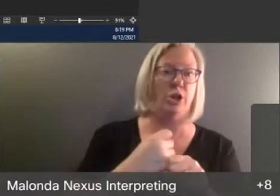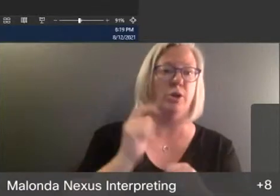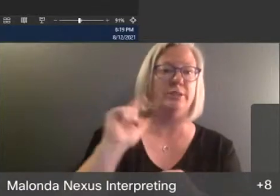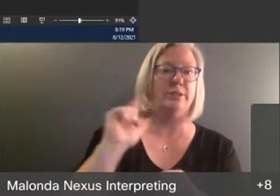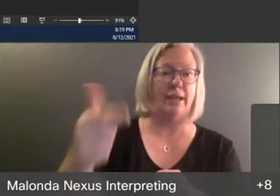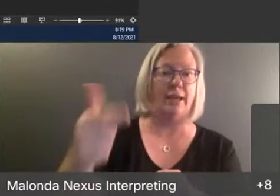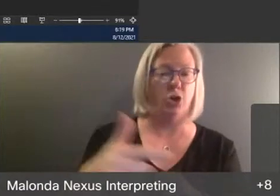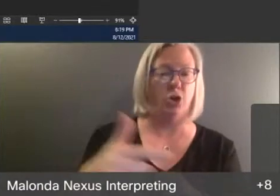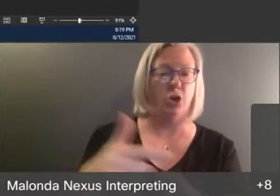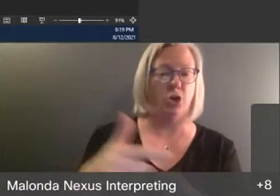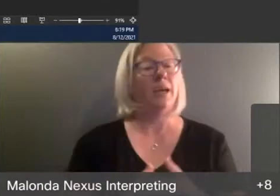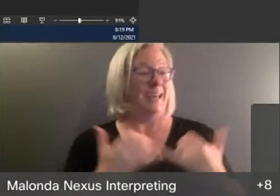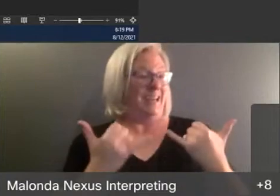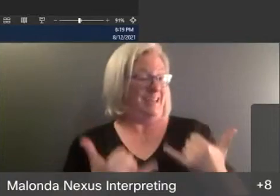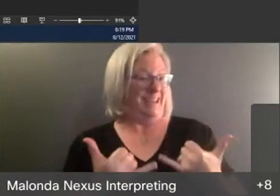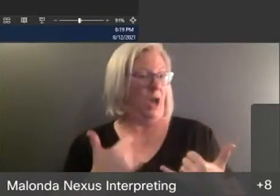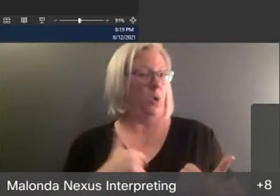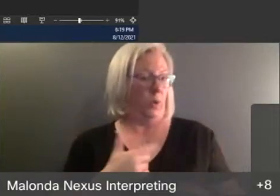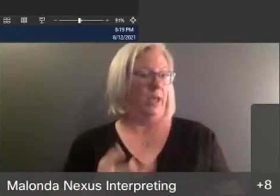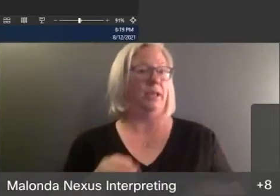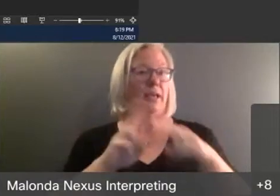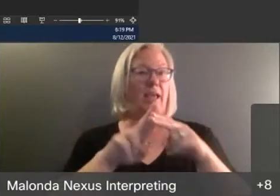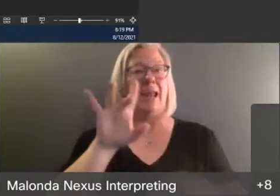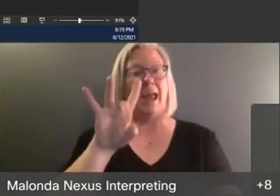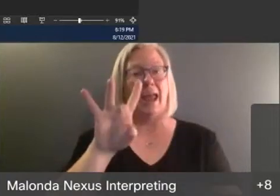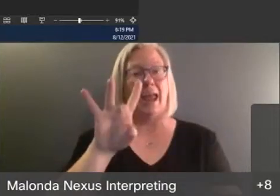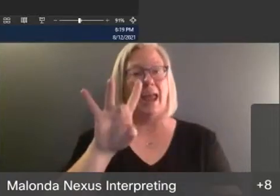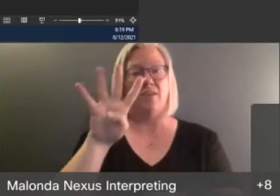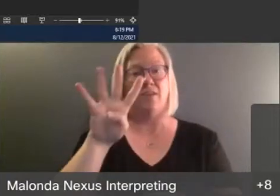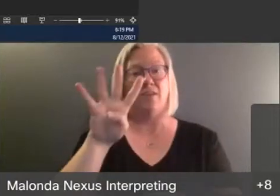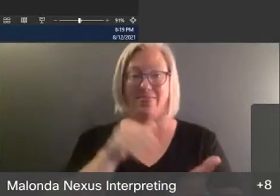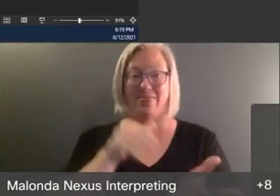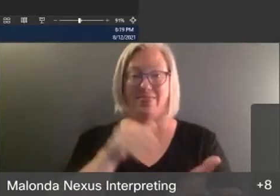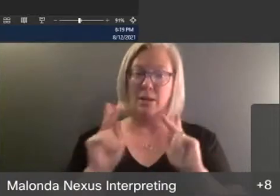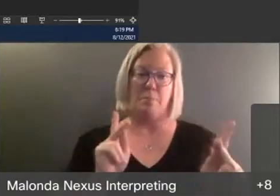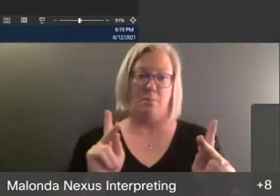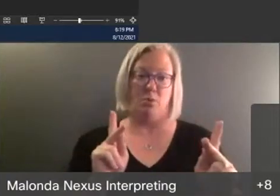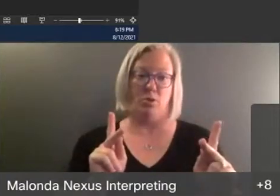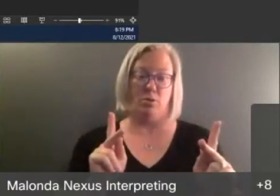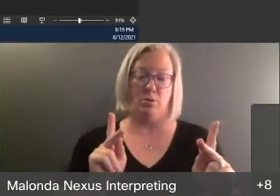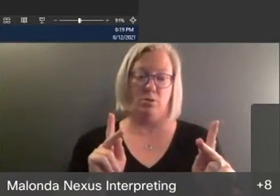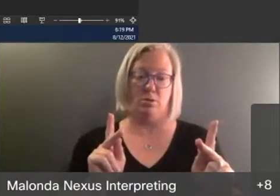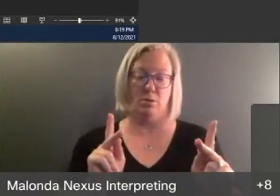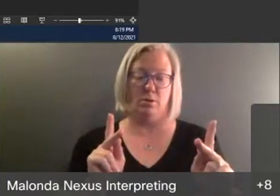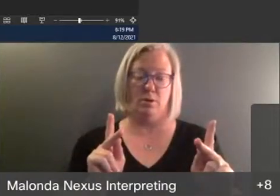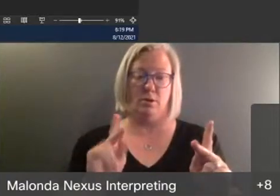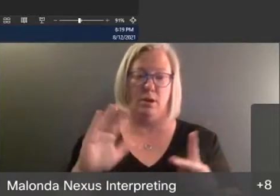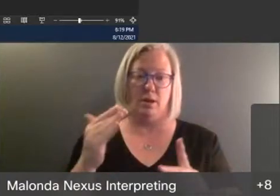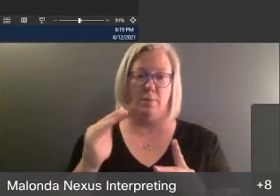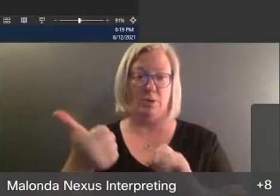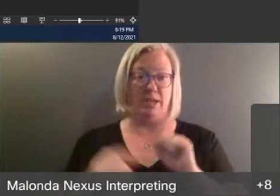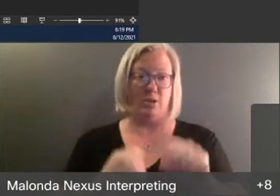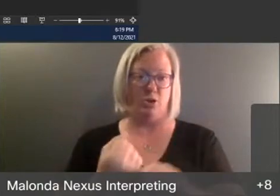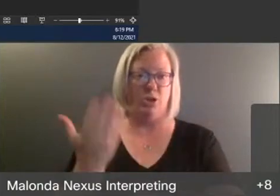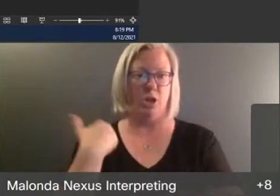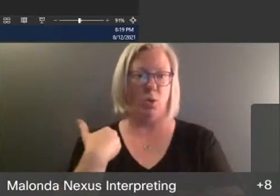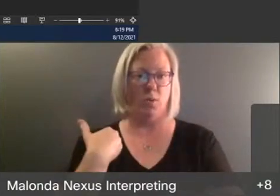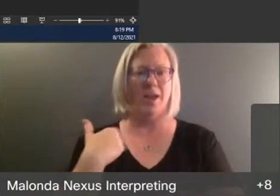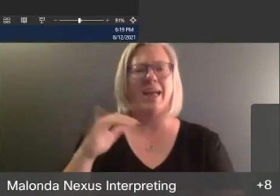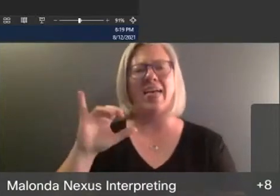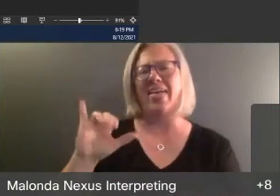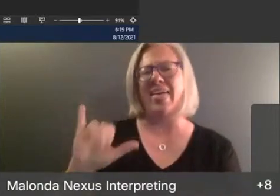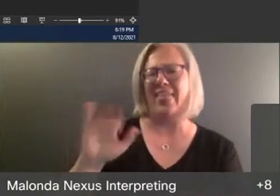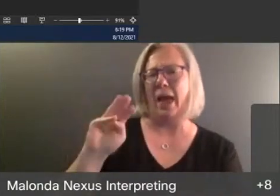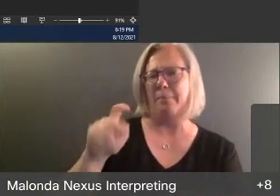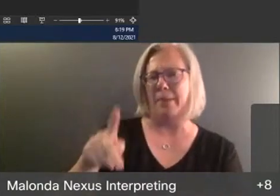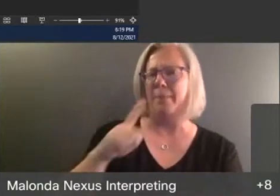So this time around, we've gained 84,000 people as compared to 10 years ago. And this is the map that actually passed